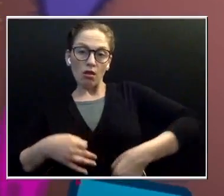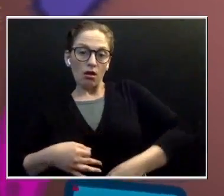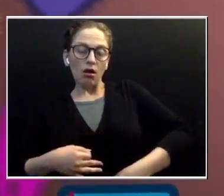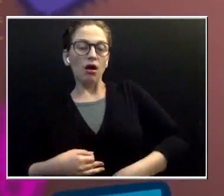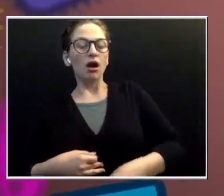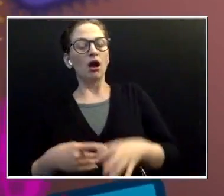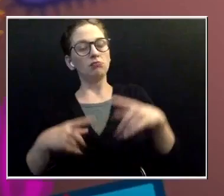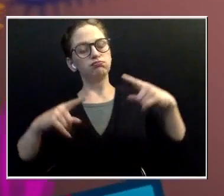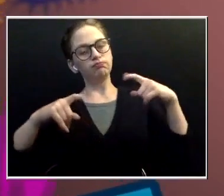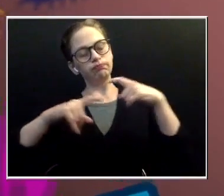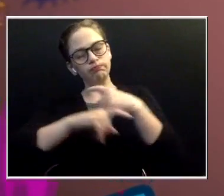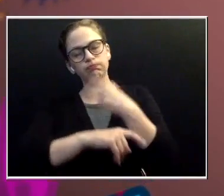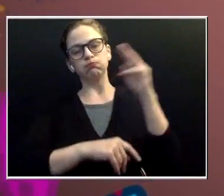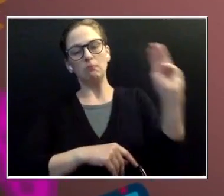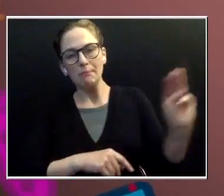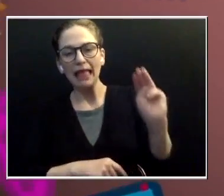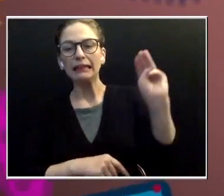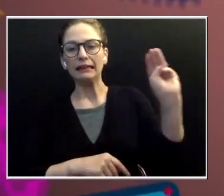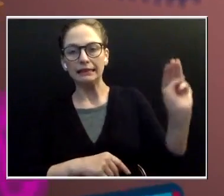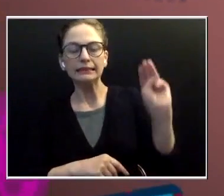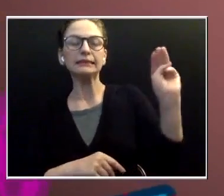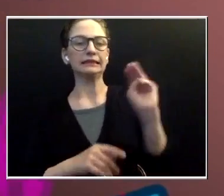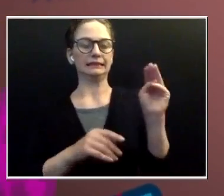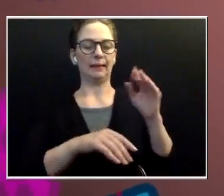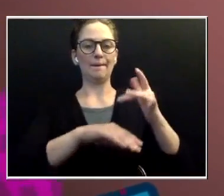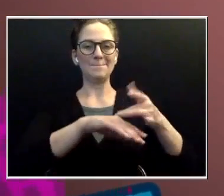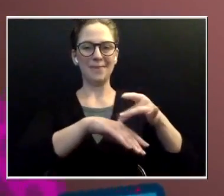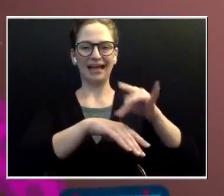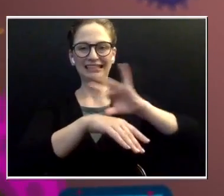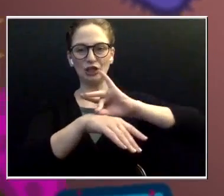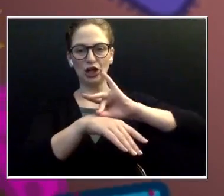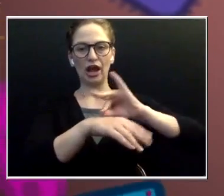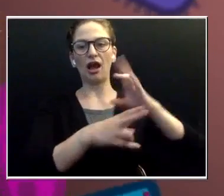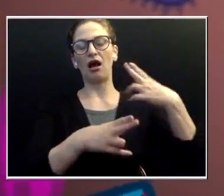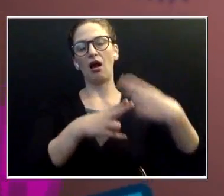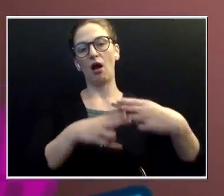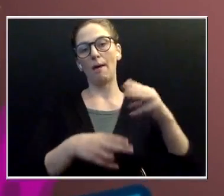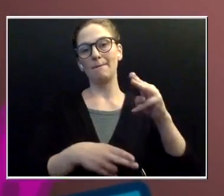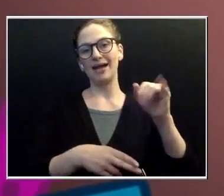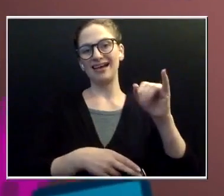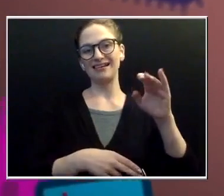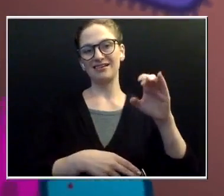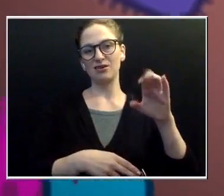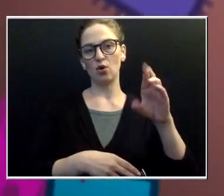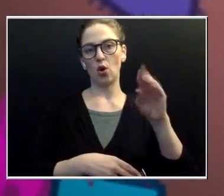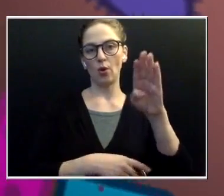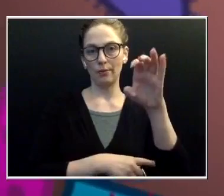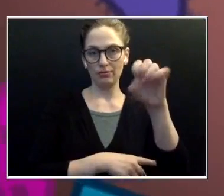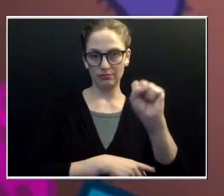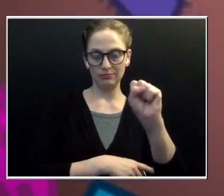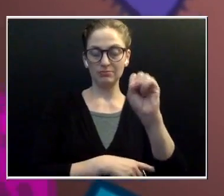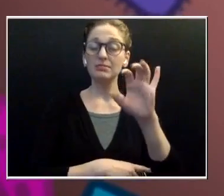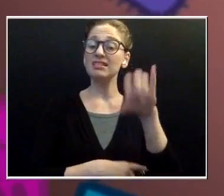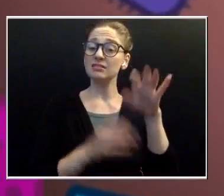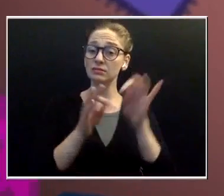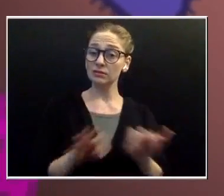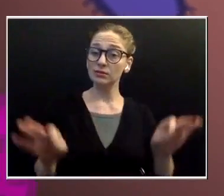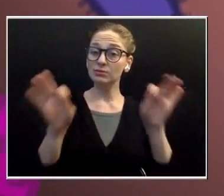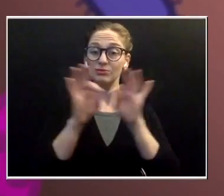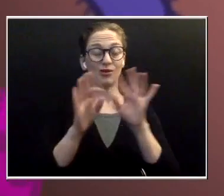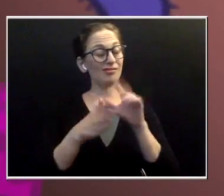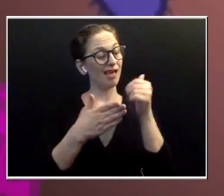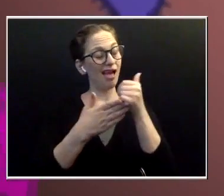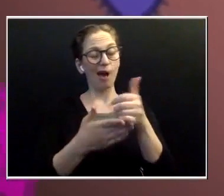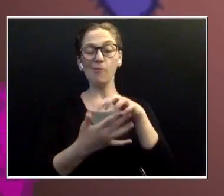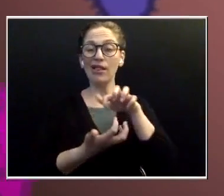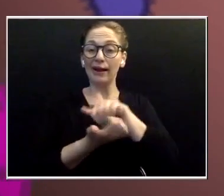kind of bacteria, which we call microbes. And it's really important because those microbes, those bacteria, they help us with digestion, absorbing our